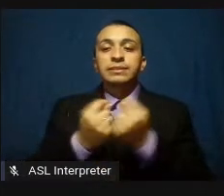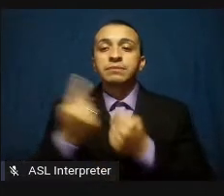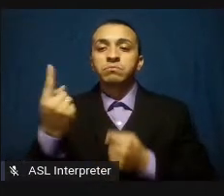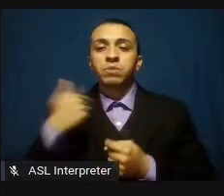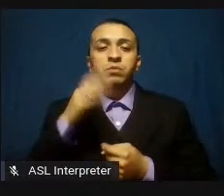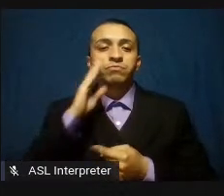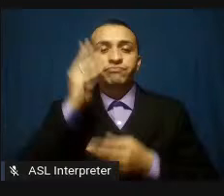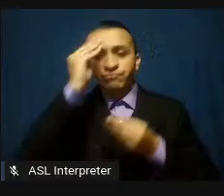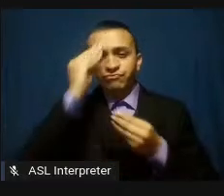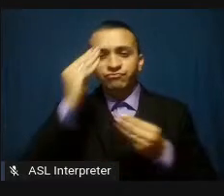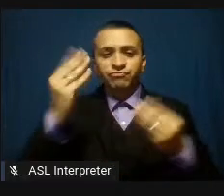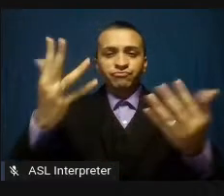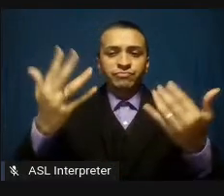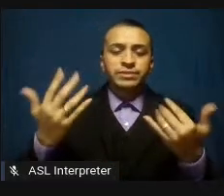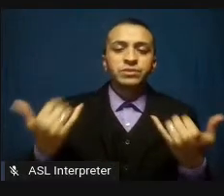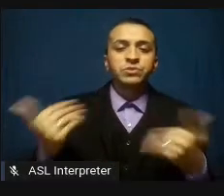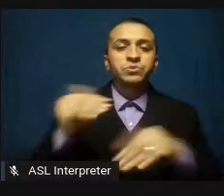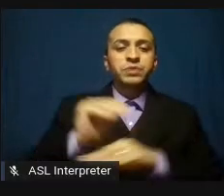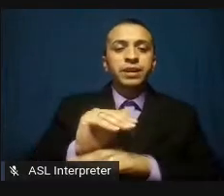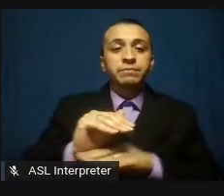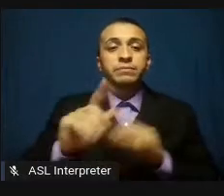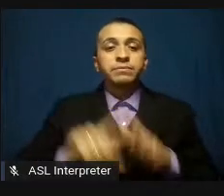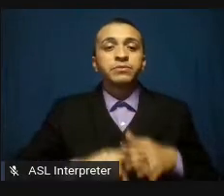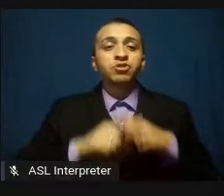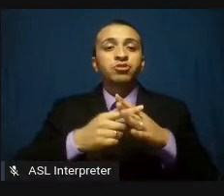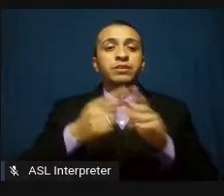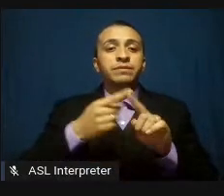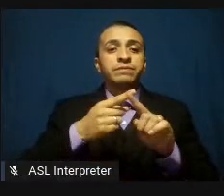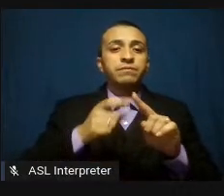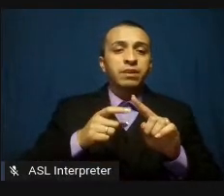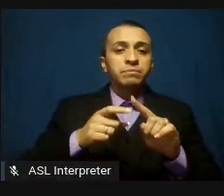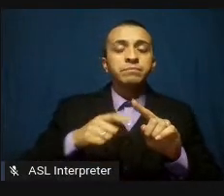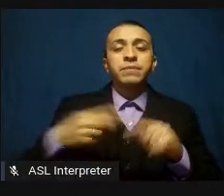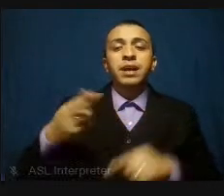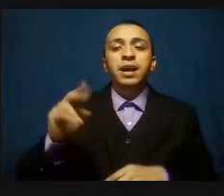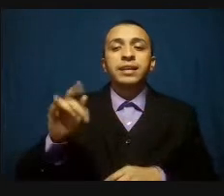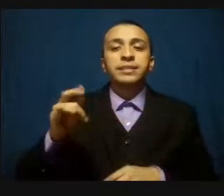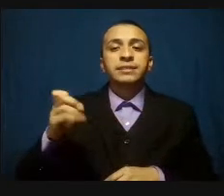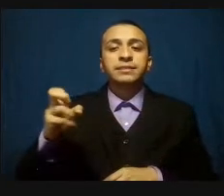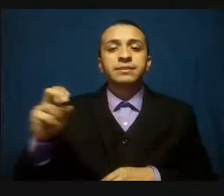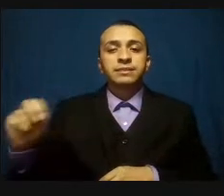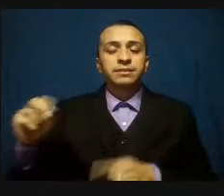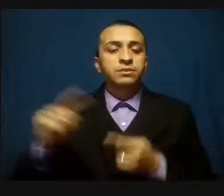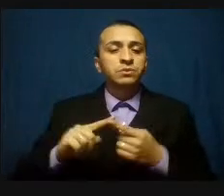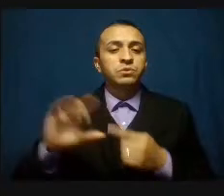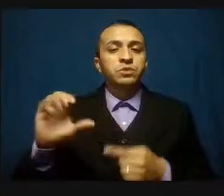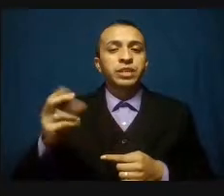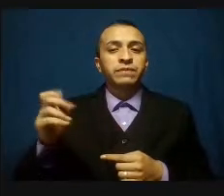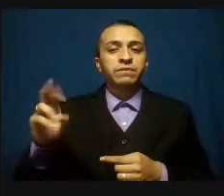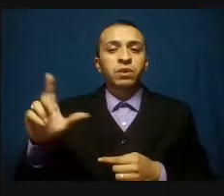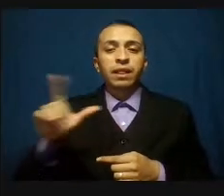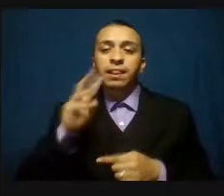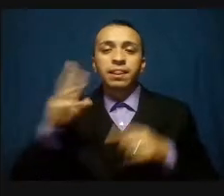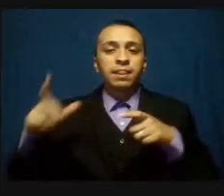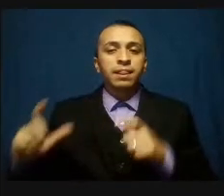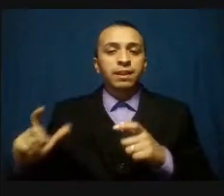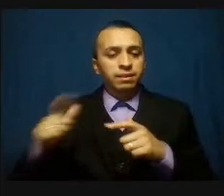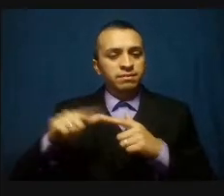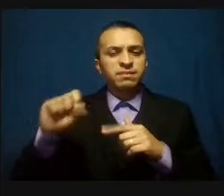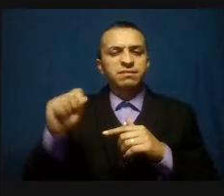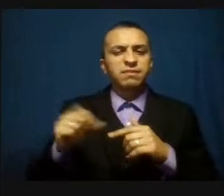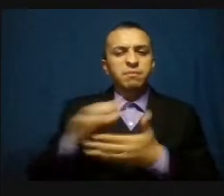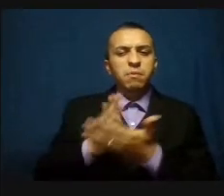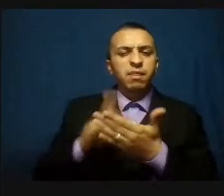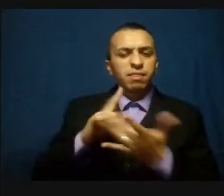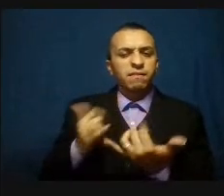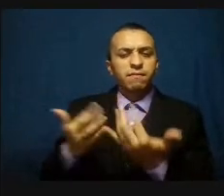tonight. Starting from up towards Huntington through Shaver Lake down through the southern portion of the fire,